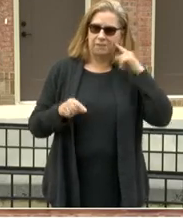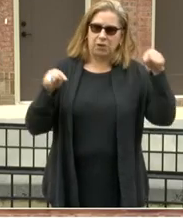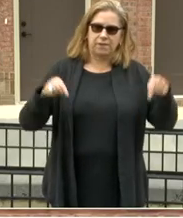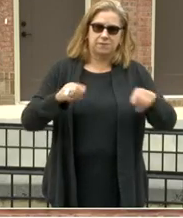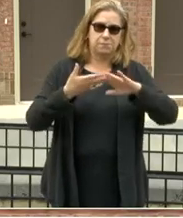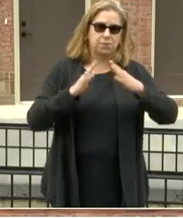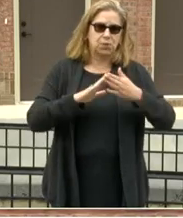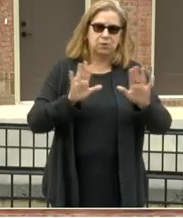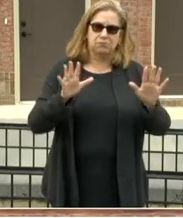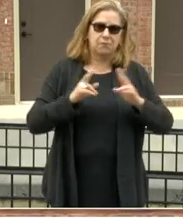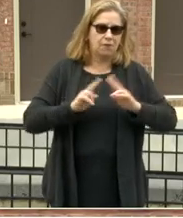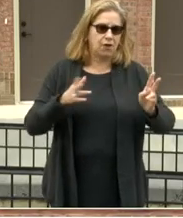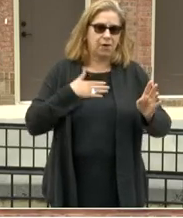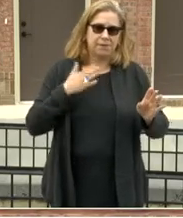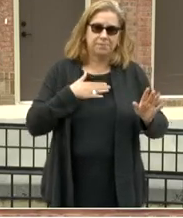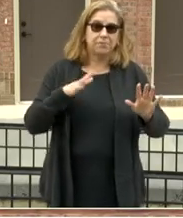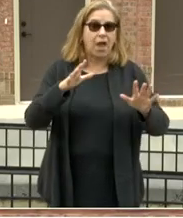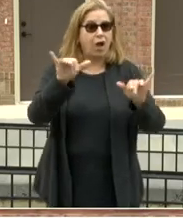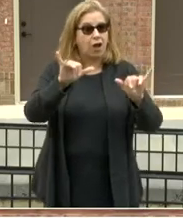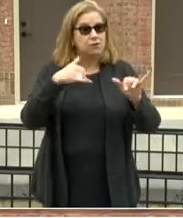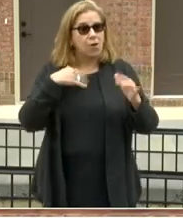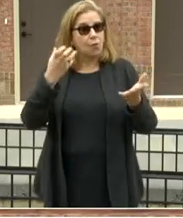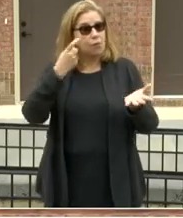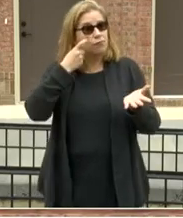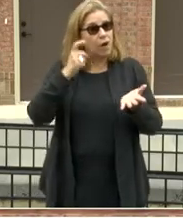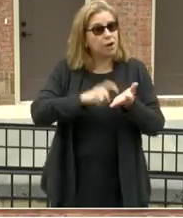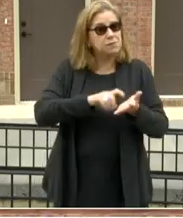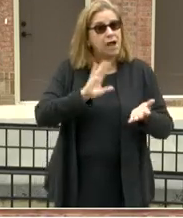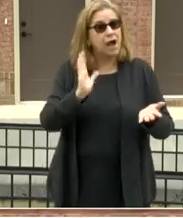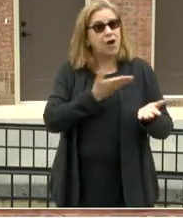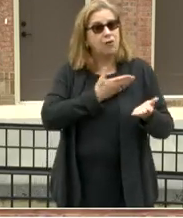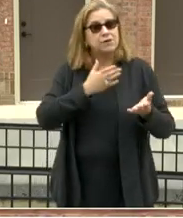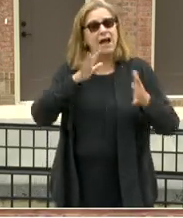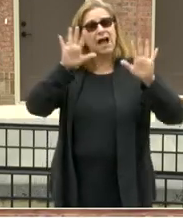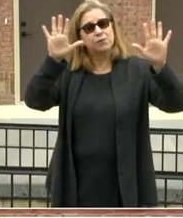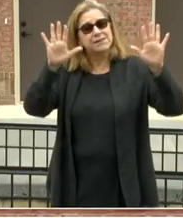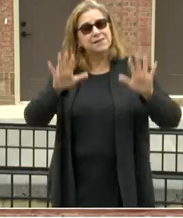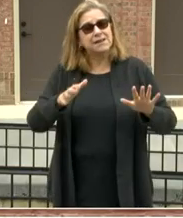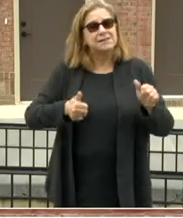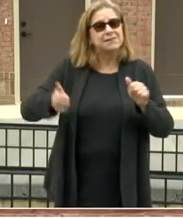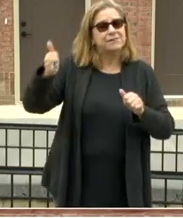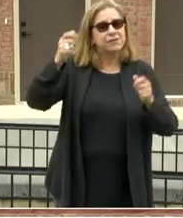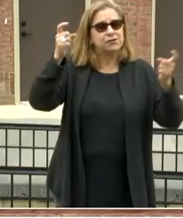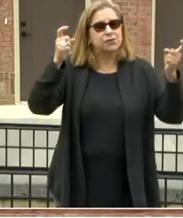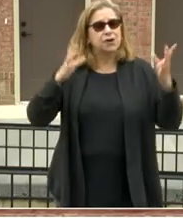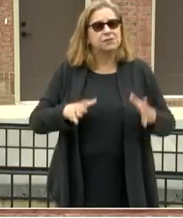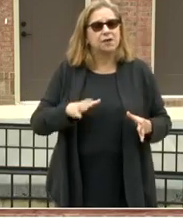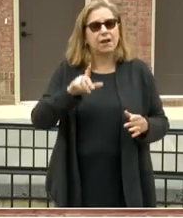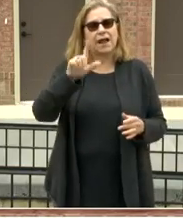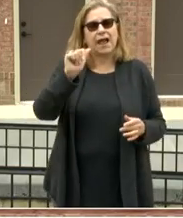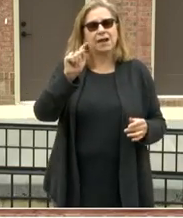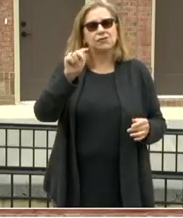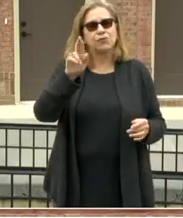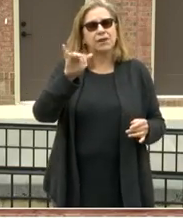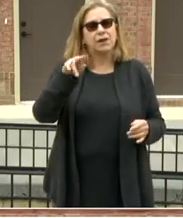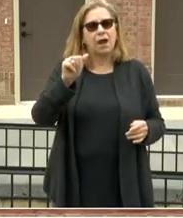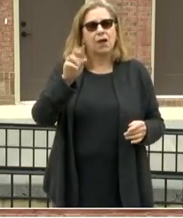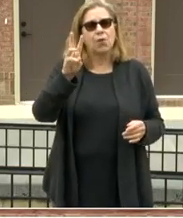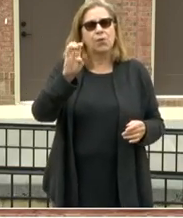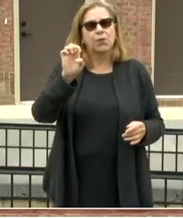to acknowledge our outstanding executive director, Latrina Owens. Latrina, please stand up and get